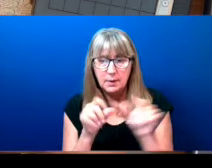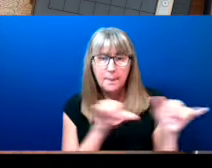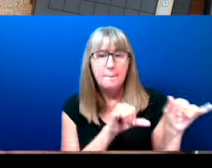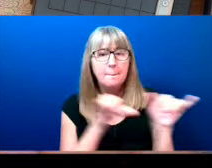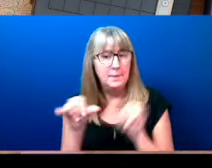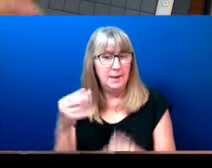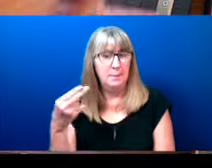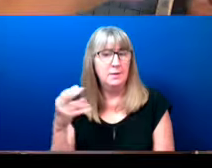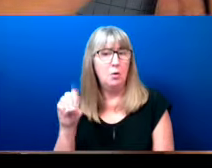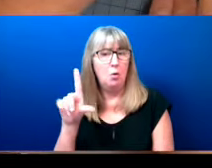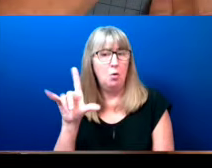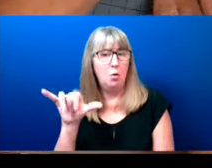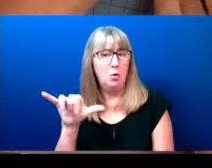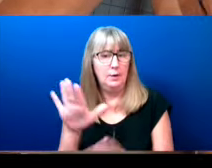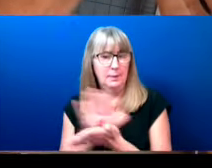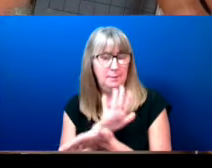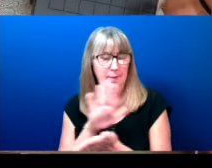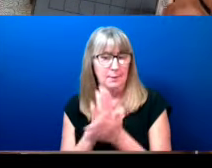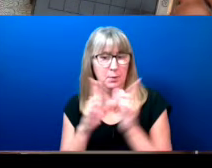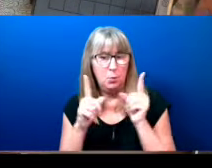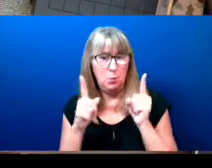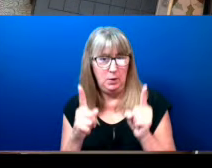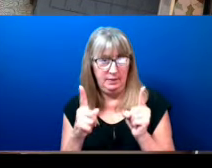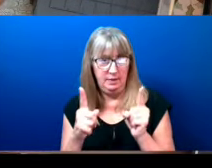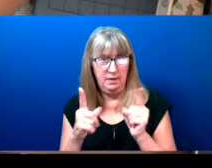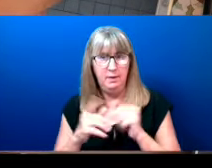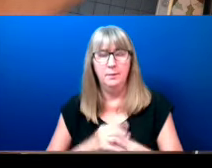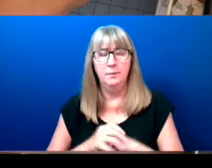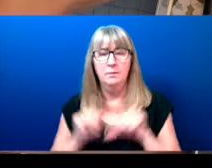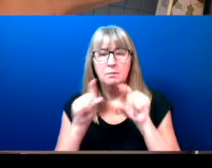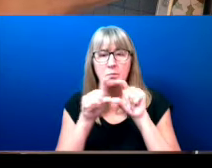size of my inserted piece.